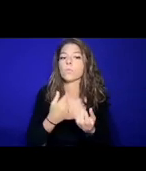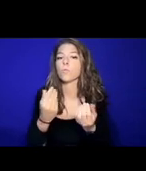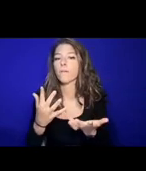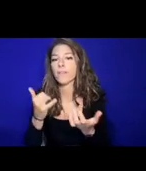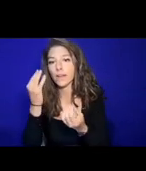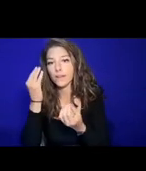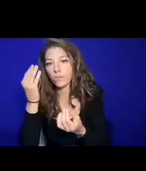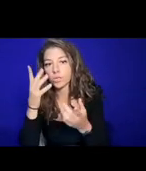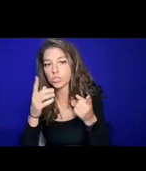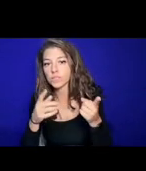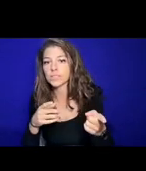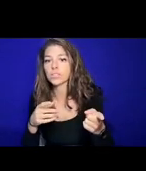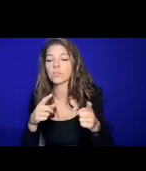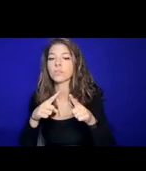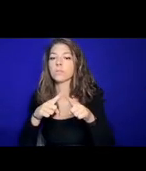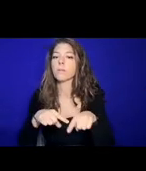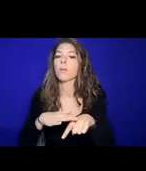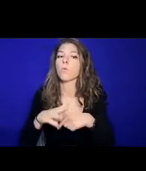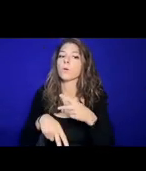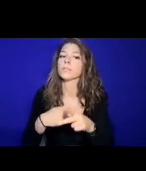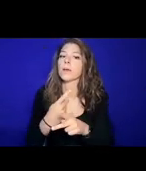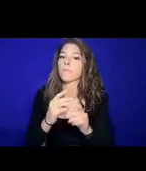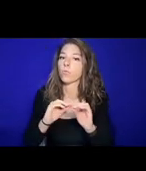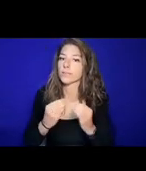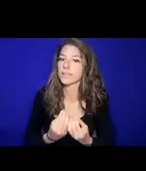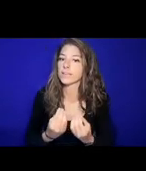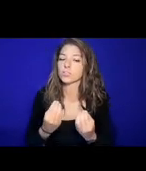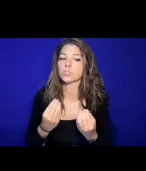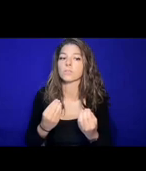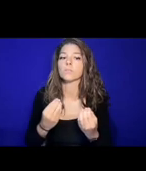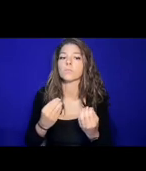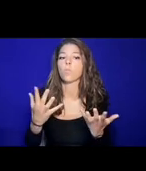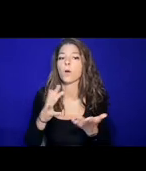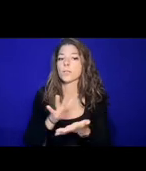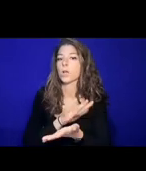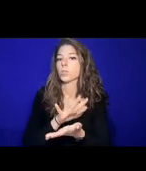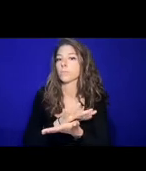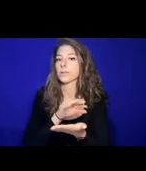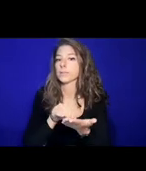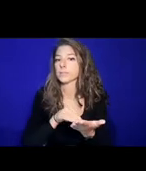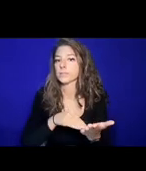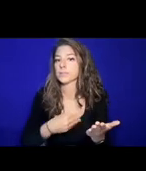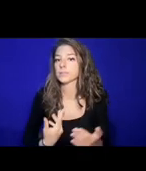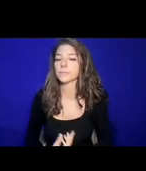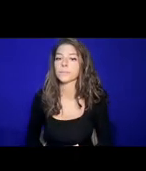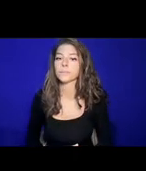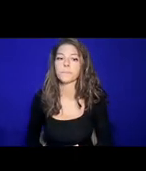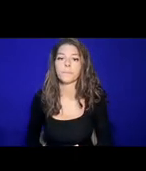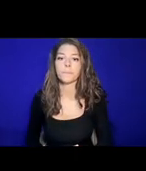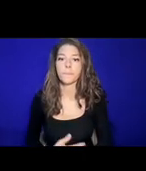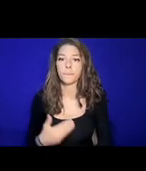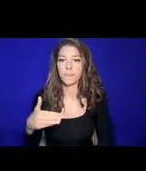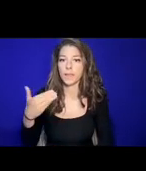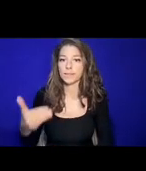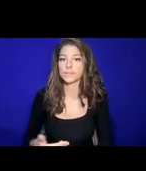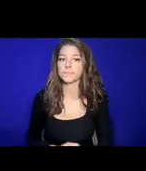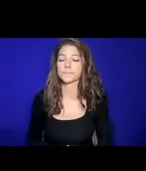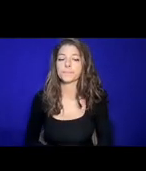that information here depending on what type of organization they are and what documents they might need. We can go to the next slide.